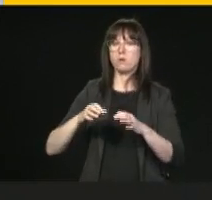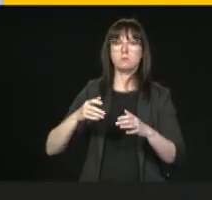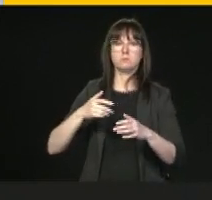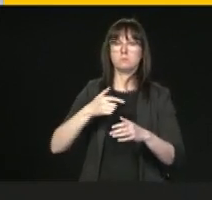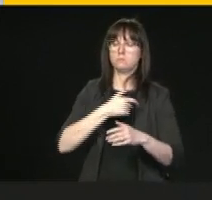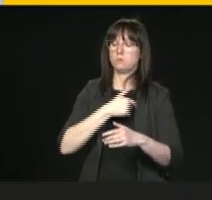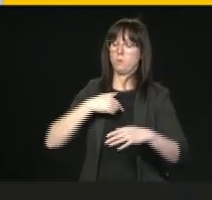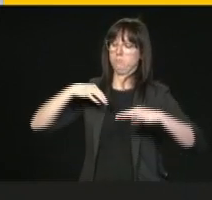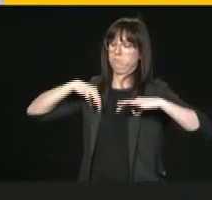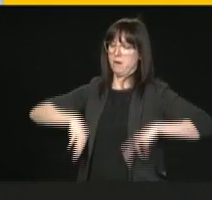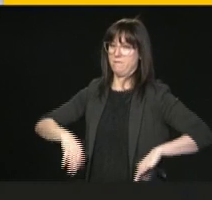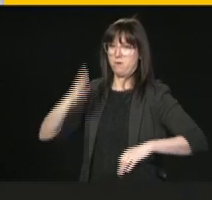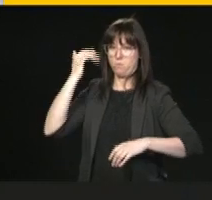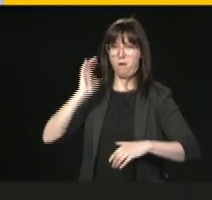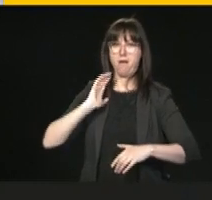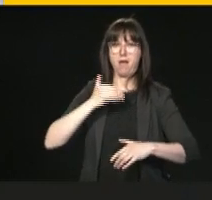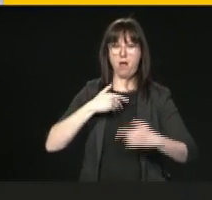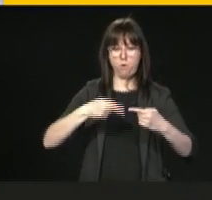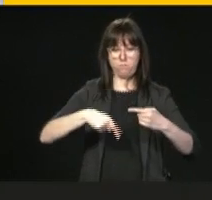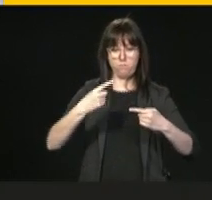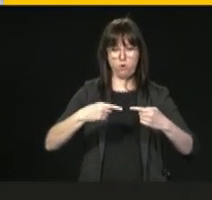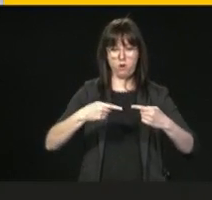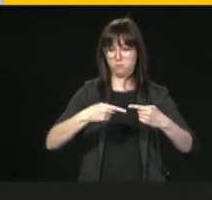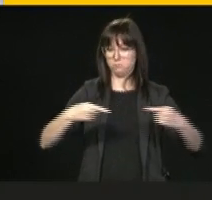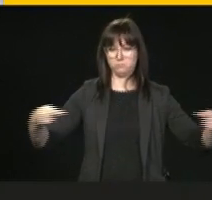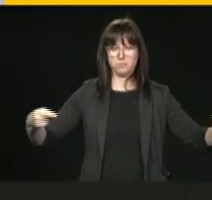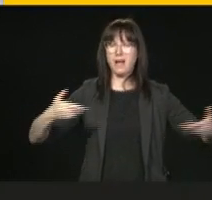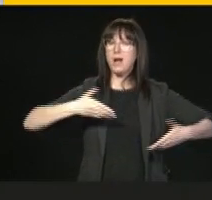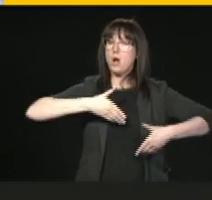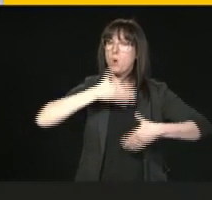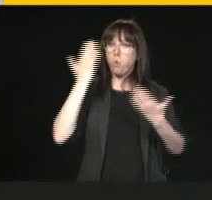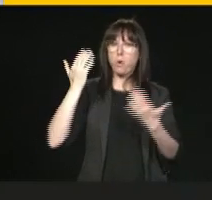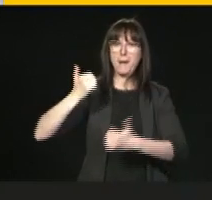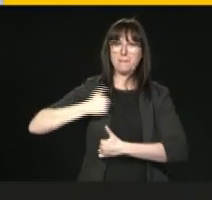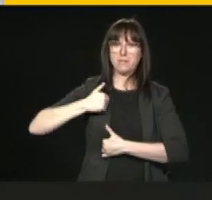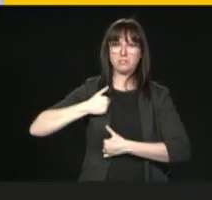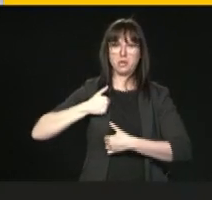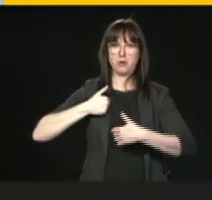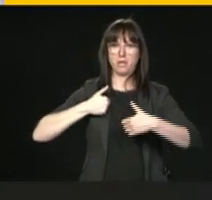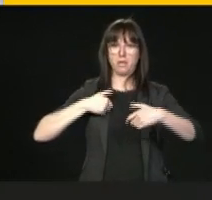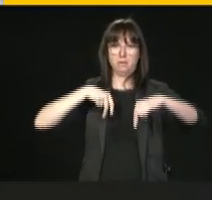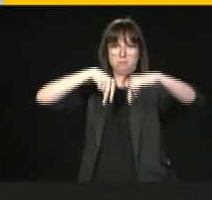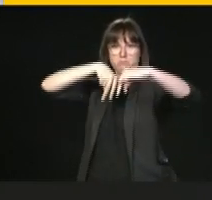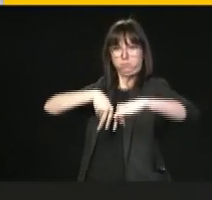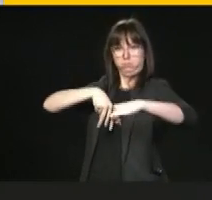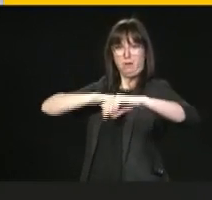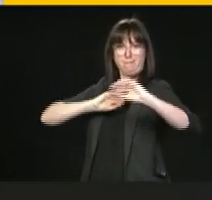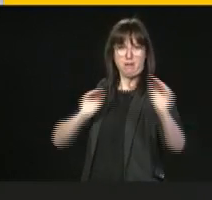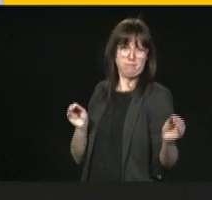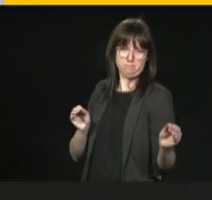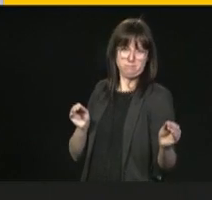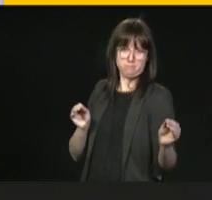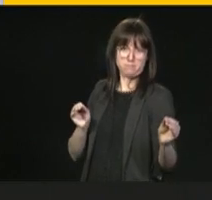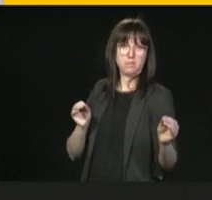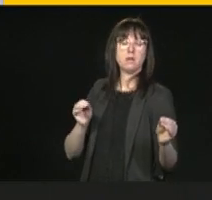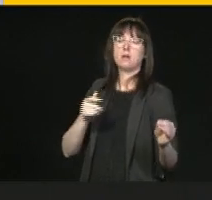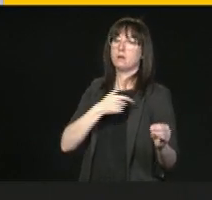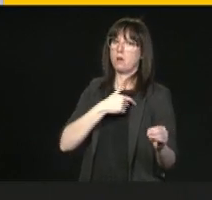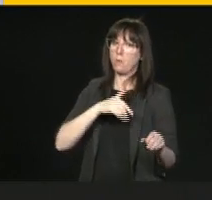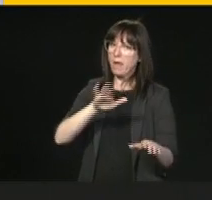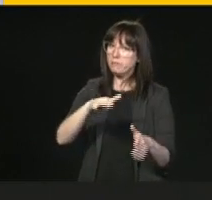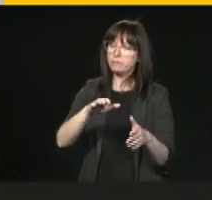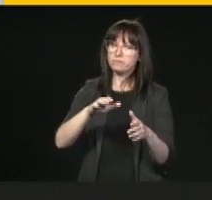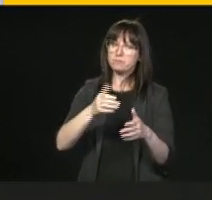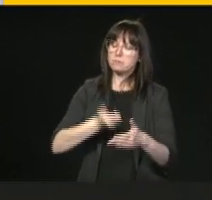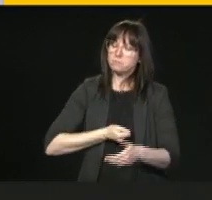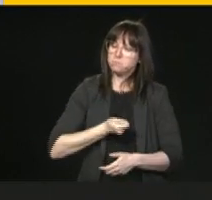that we share the longest unmilitarized border in the world. We have expressed to the United States